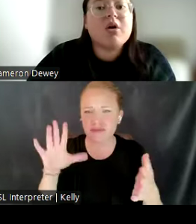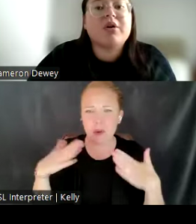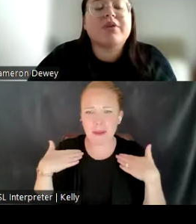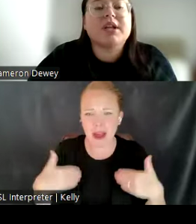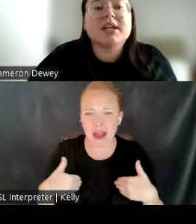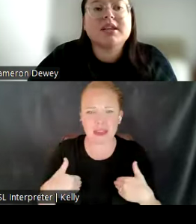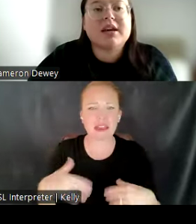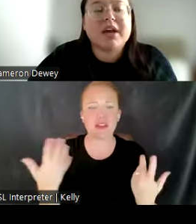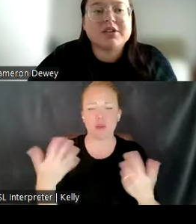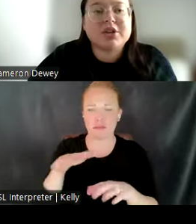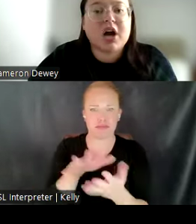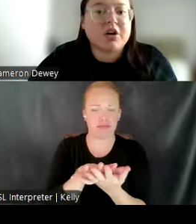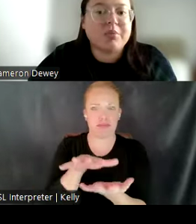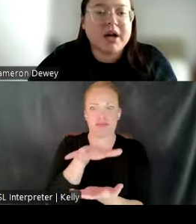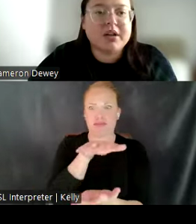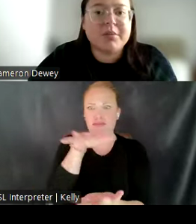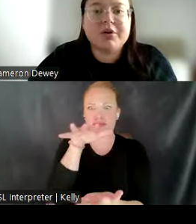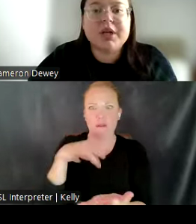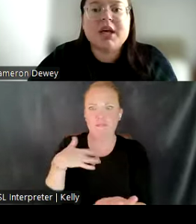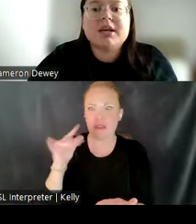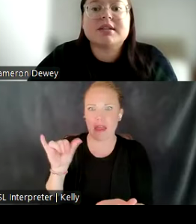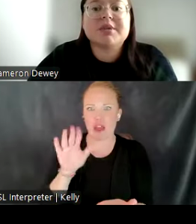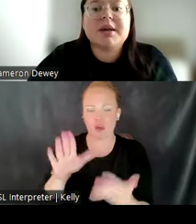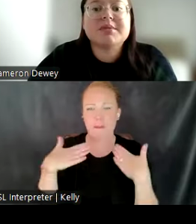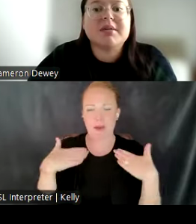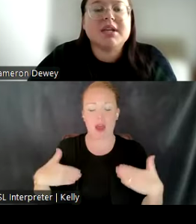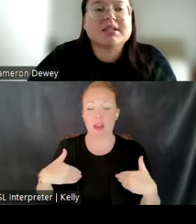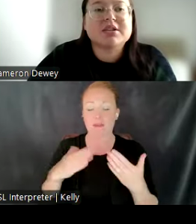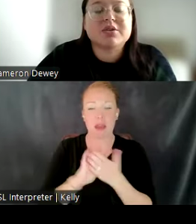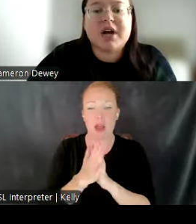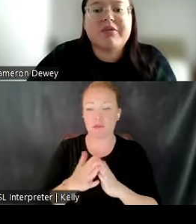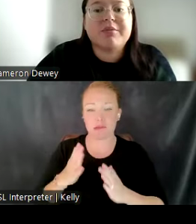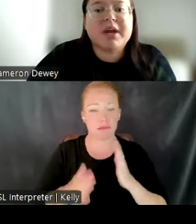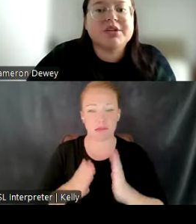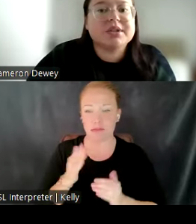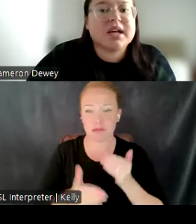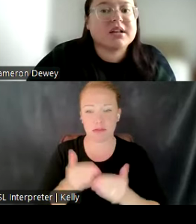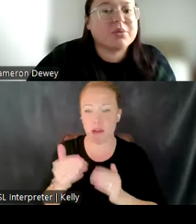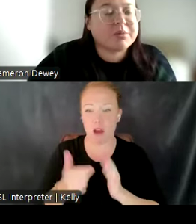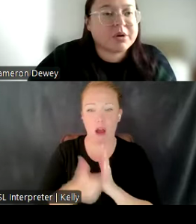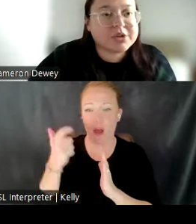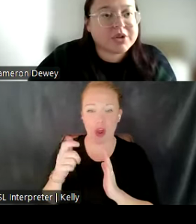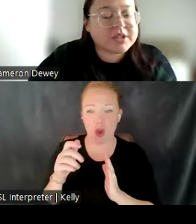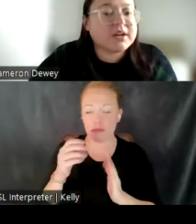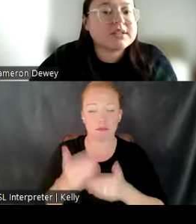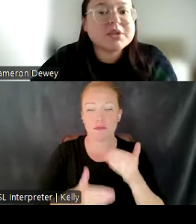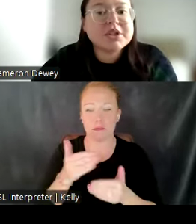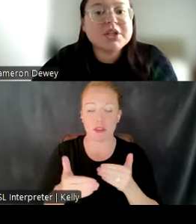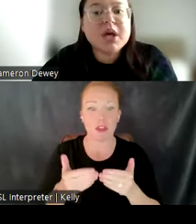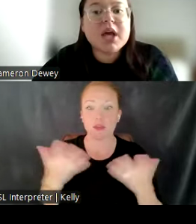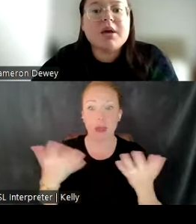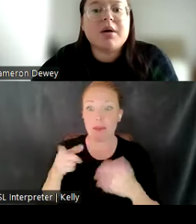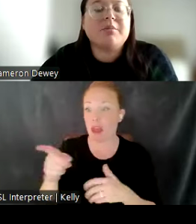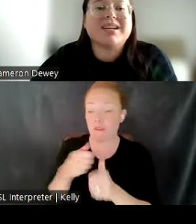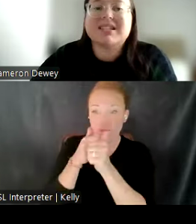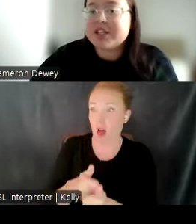body, or feeling like they have entered autopilot mode. Sometimes that means the survivor may do exactly what a perpetrator tells them to